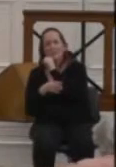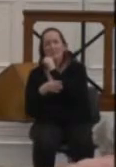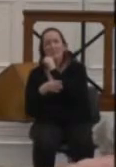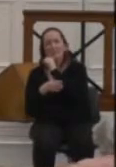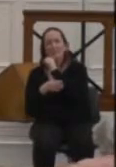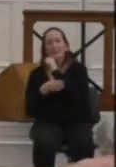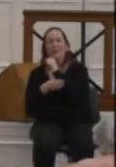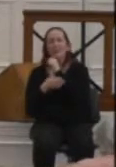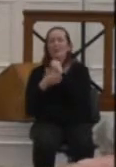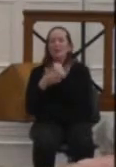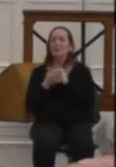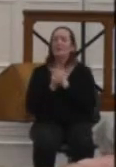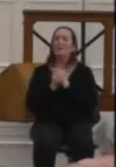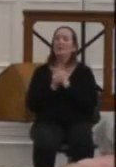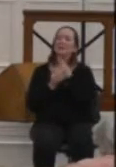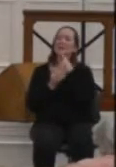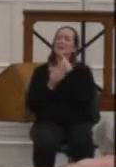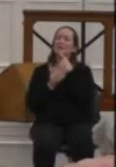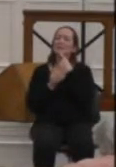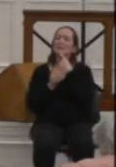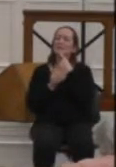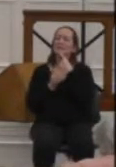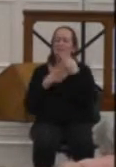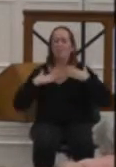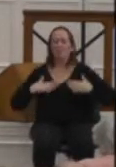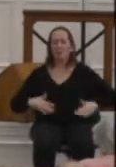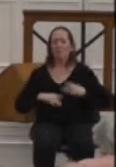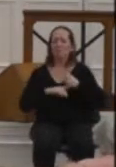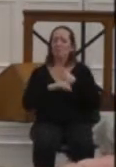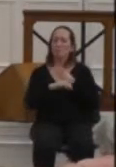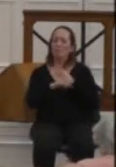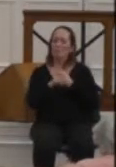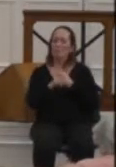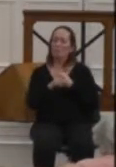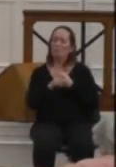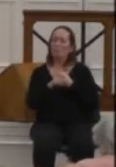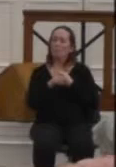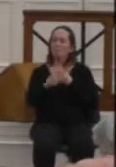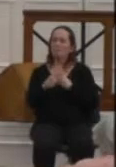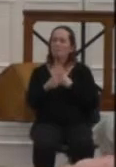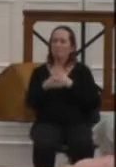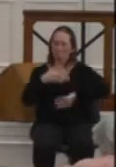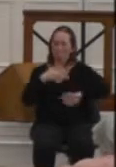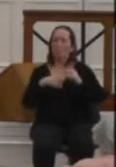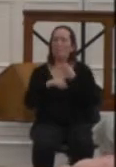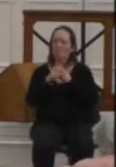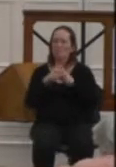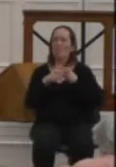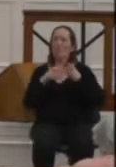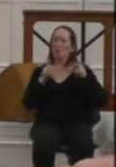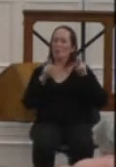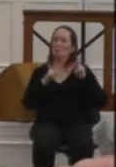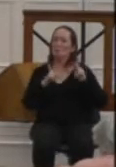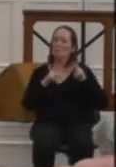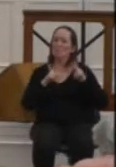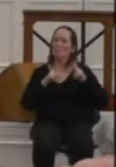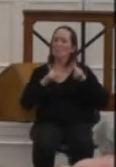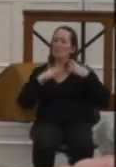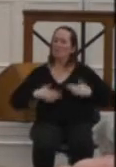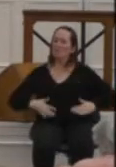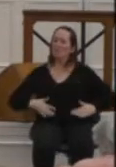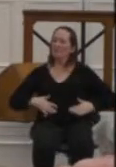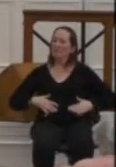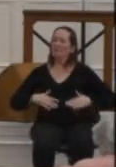the passage says when it says, flesh, born of the flesh is flesh, but born of the Spirit is